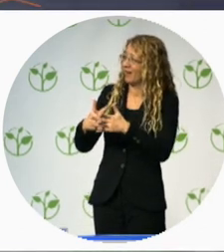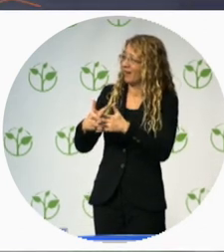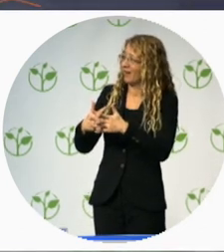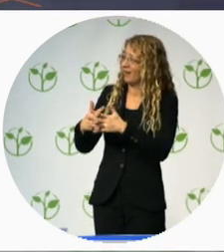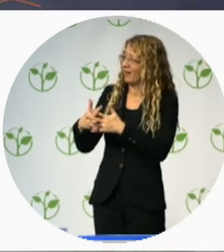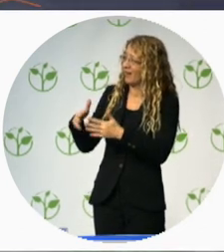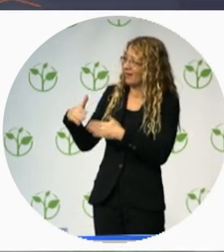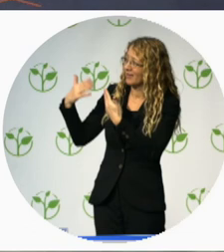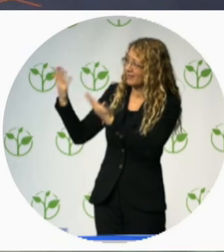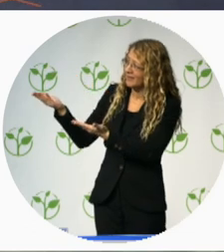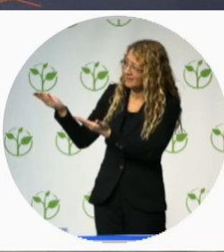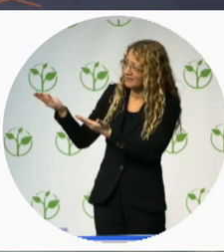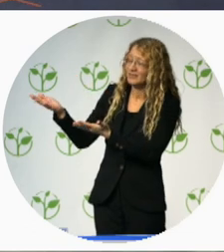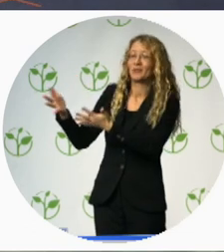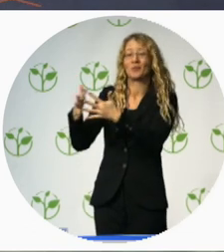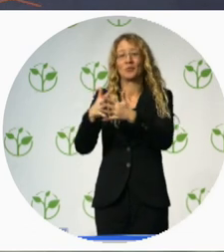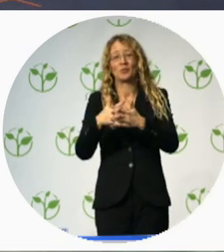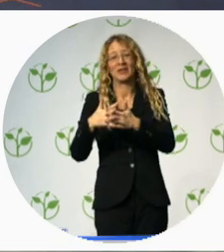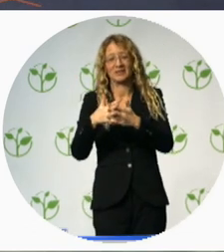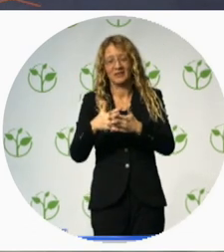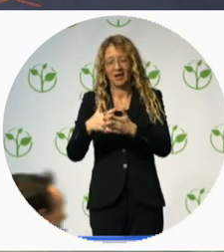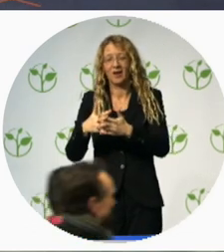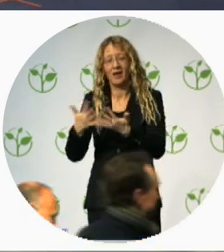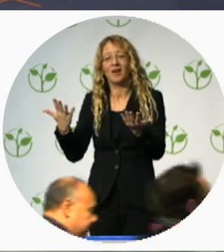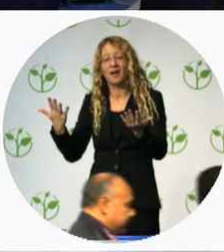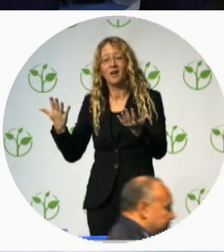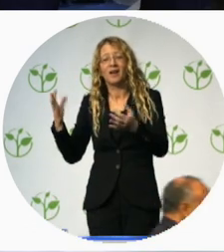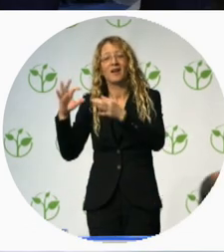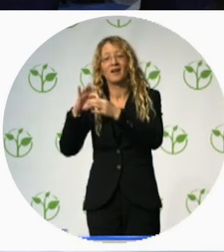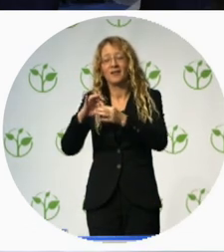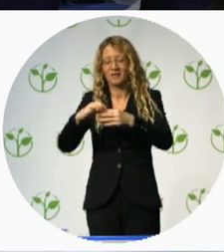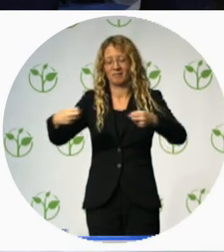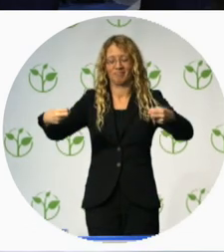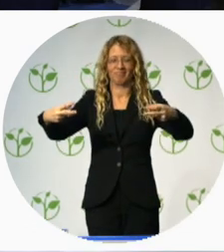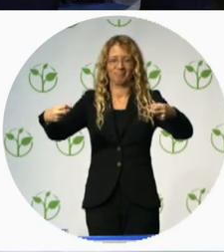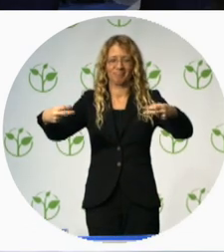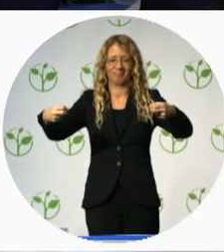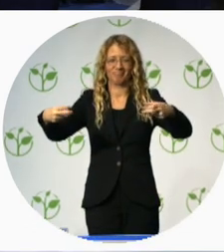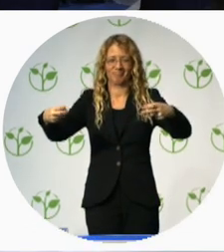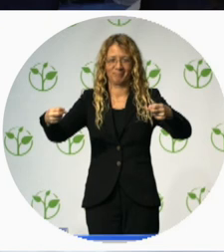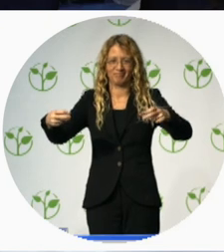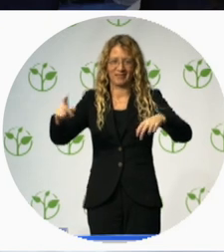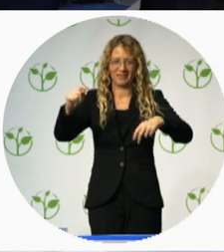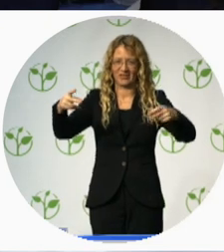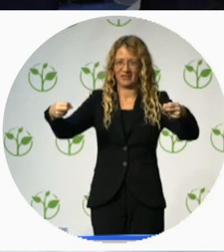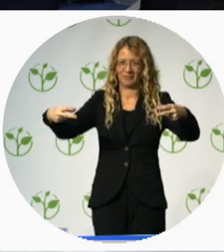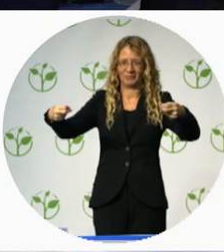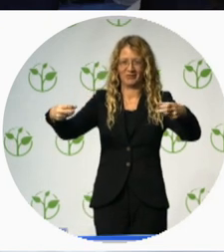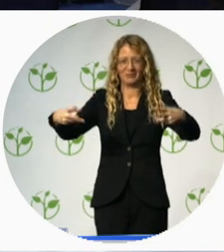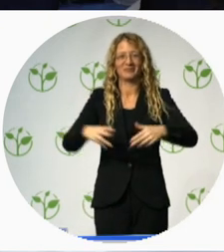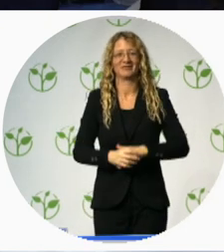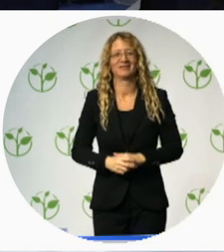USA. In 2015, the Office of Accessibility and Accommodations, a division of the US Department of